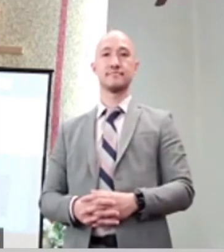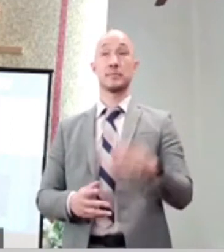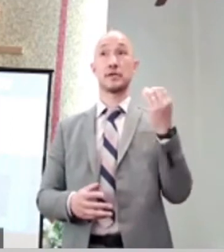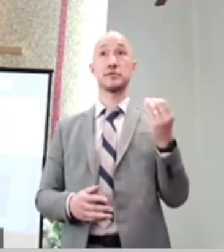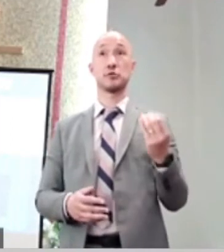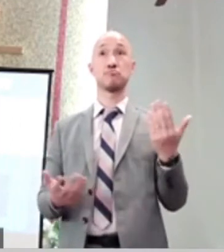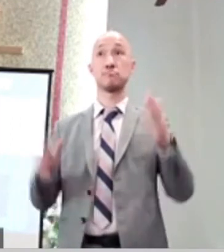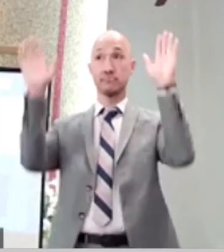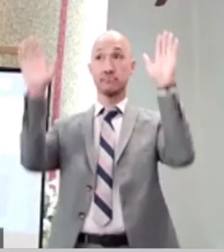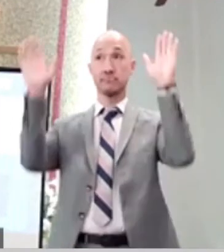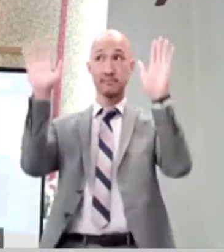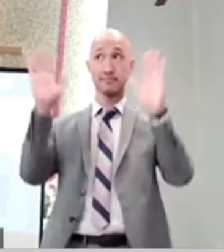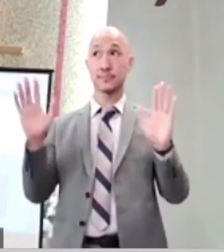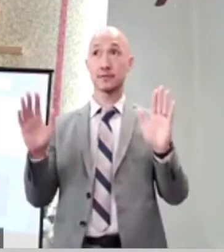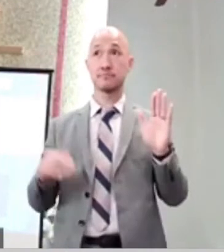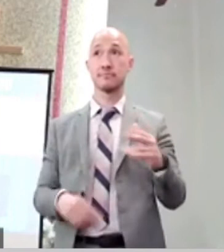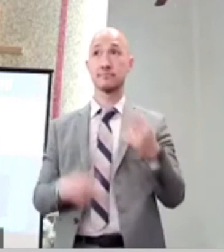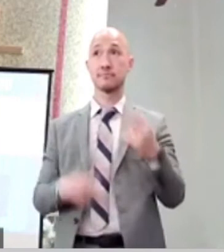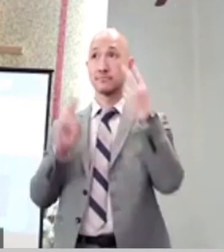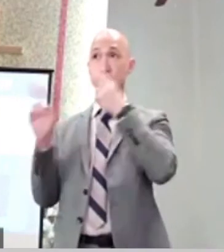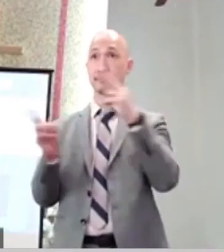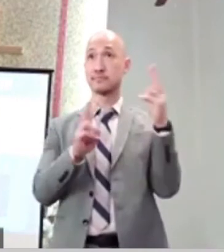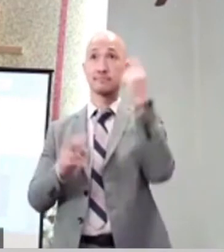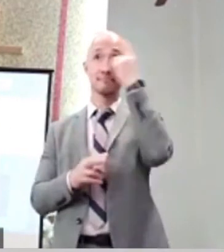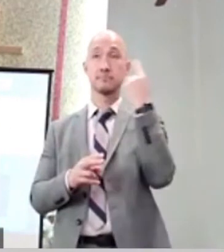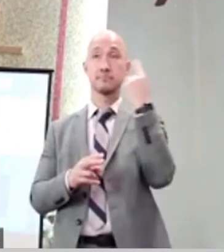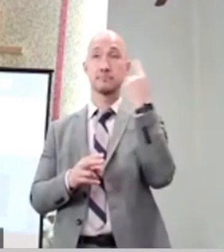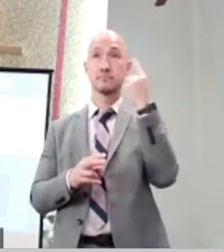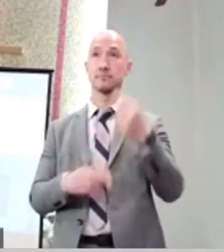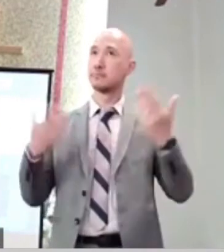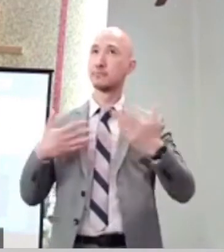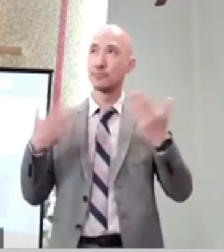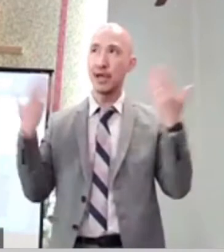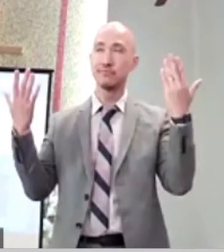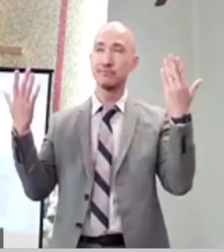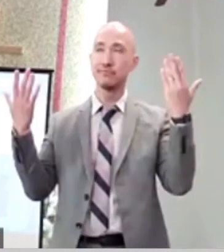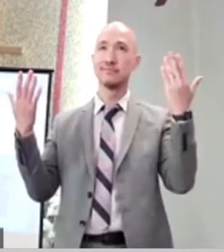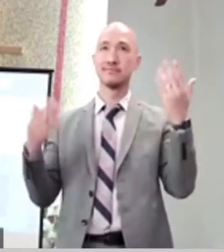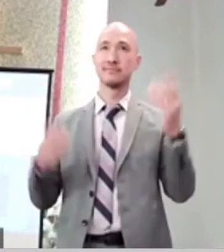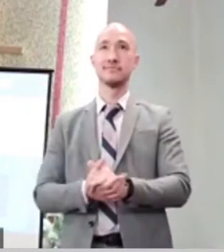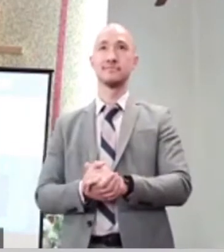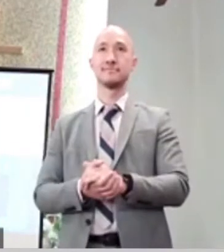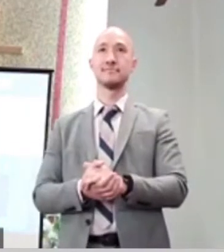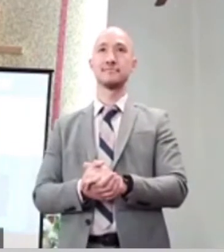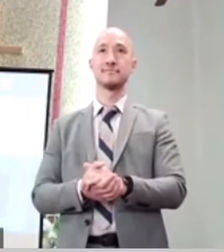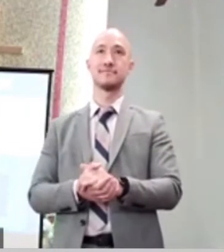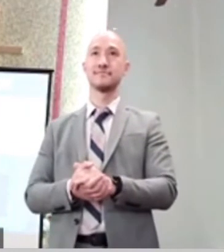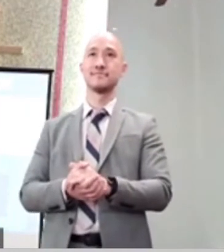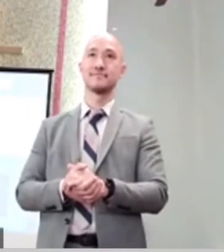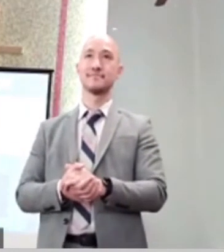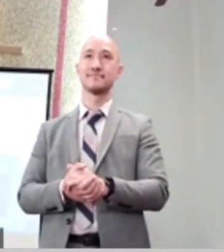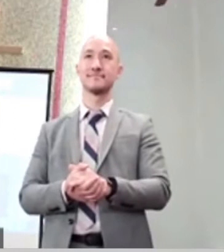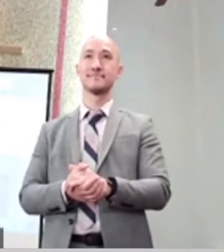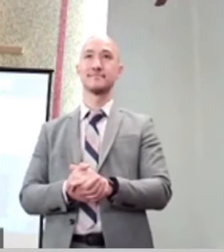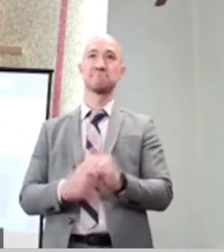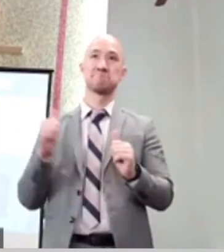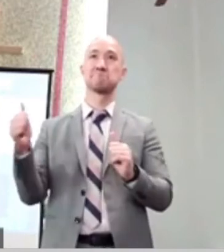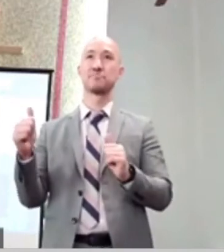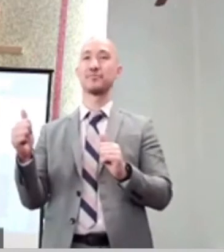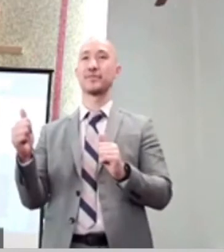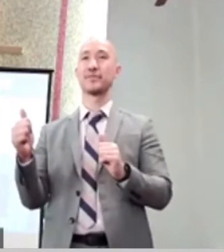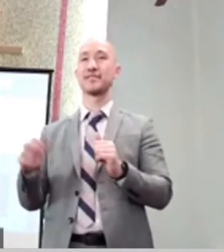fellowship so much. That's something that really struck me when I first started to come to the church. I mean, I'm Puerto Rican. I love eating and drinking